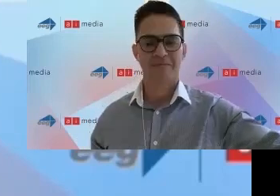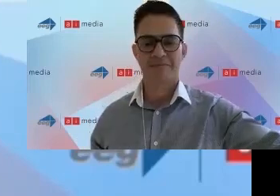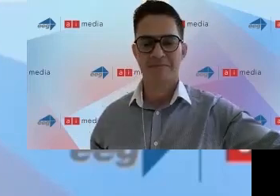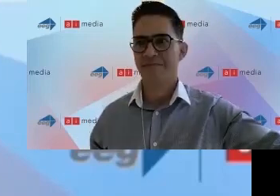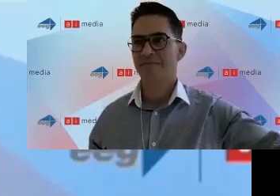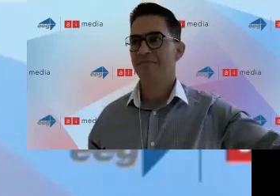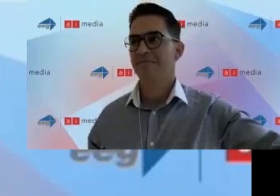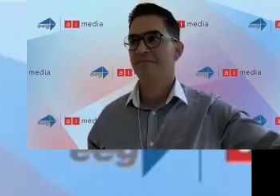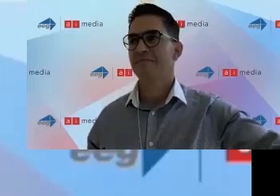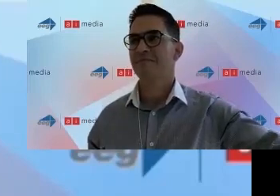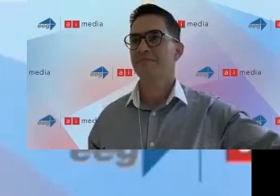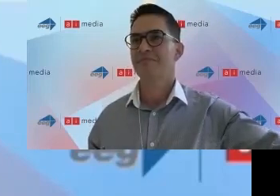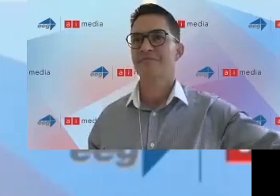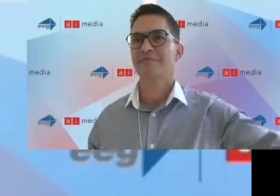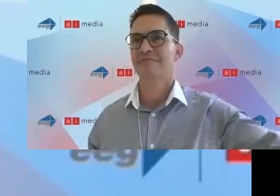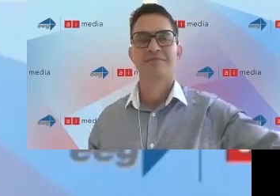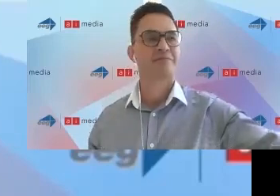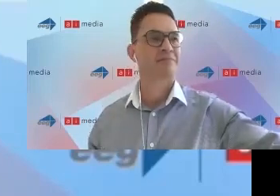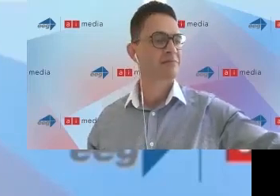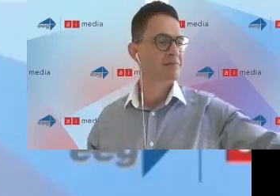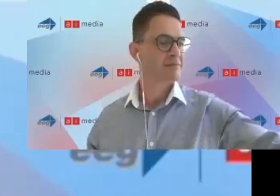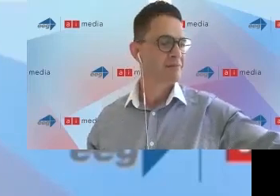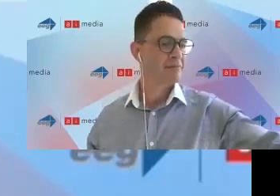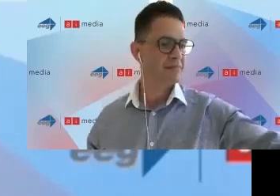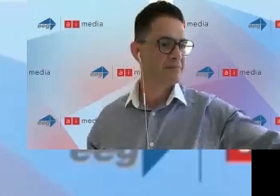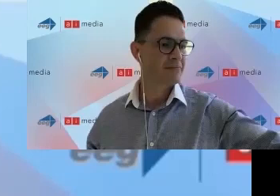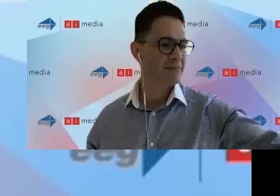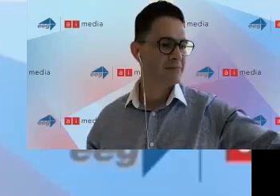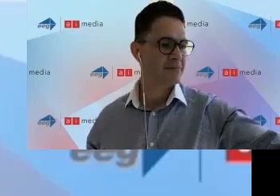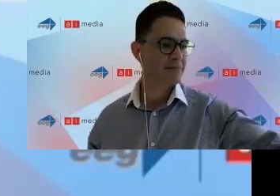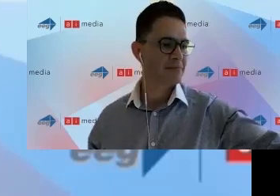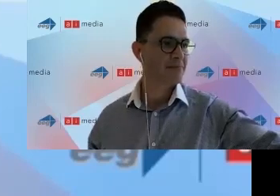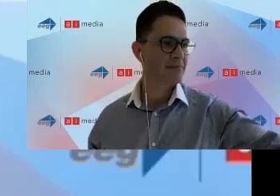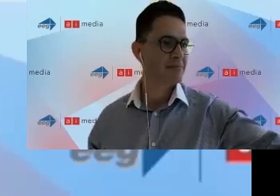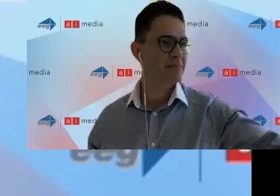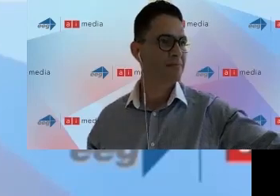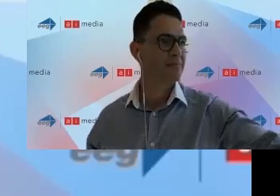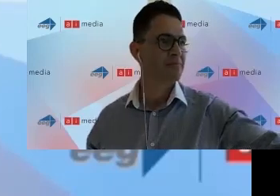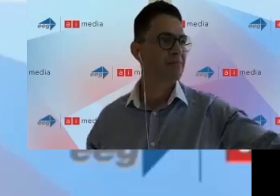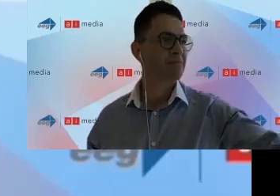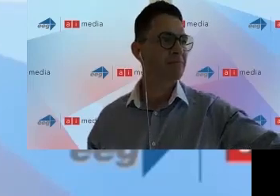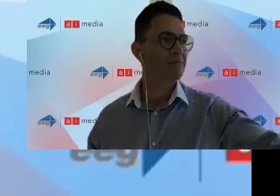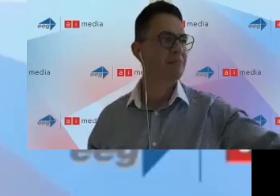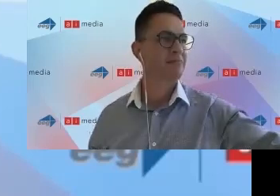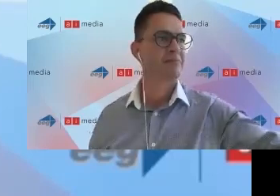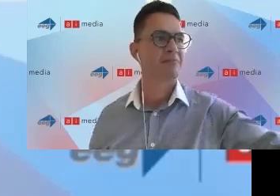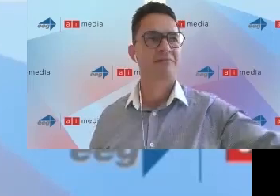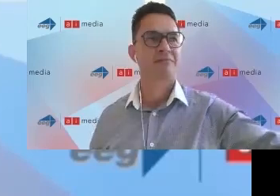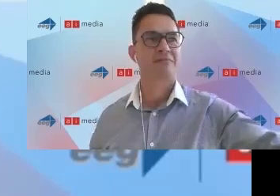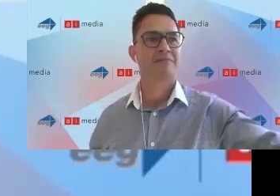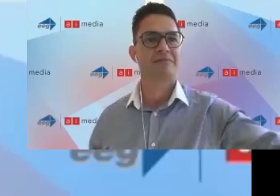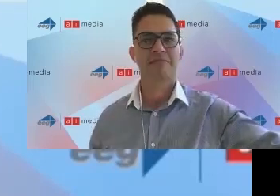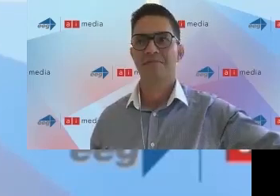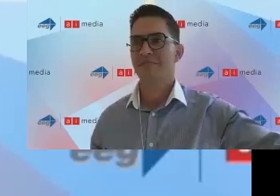in driving the acquisition of EEG. It's been a hectic time, but the success of this acquisition has increased AI Media's momentum in fulfilling